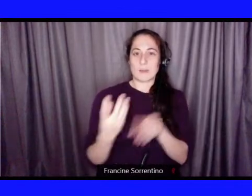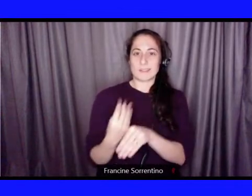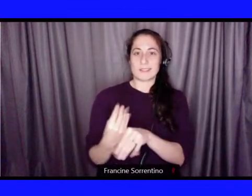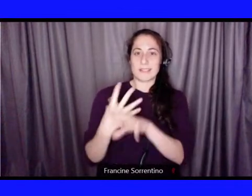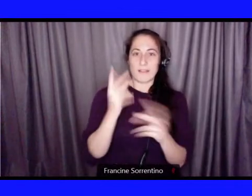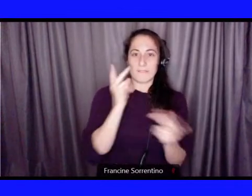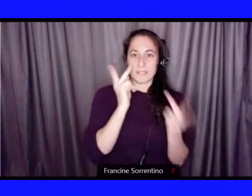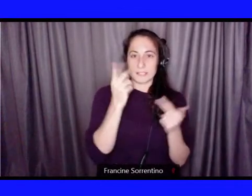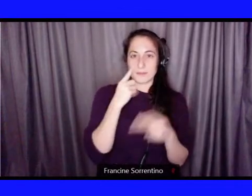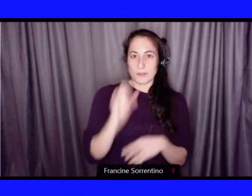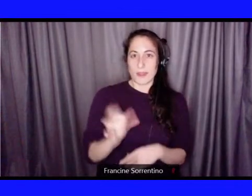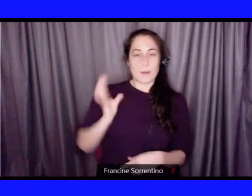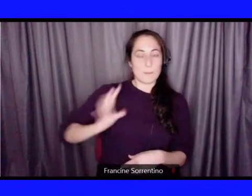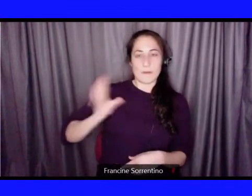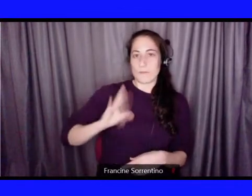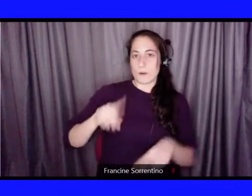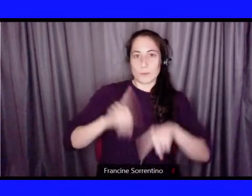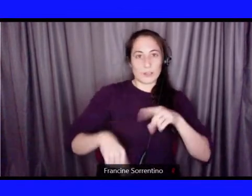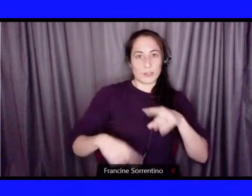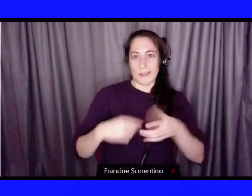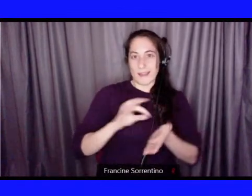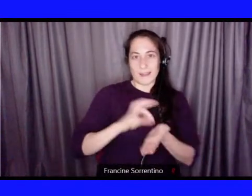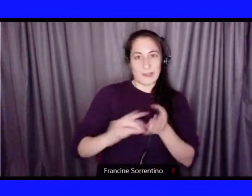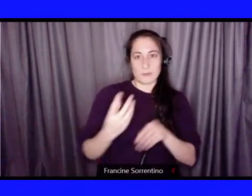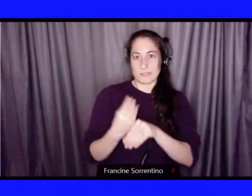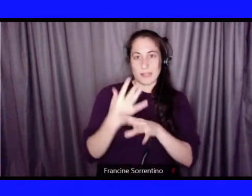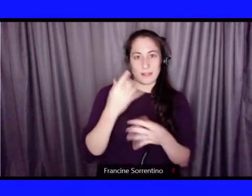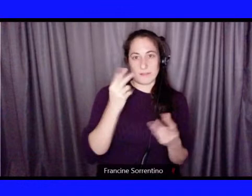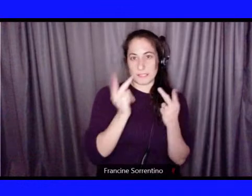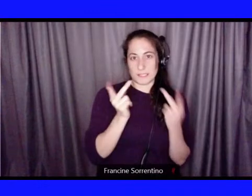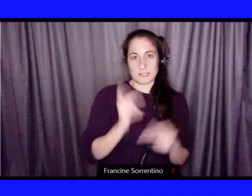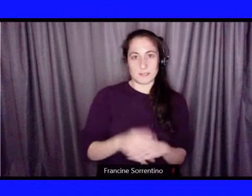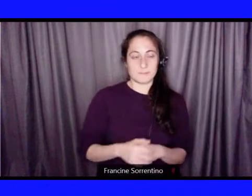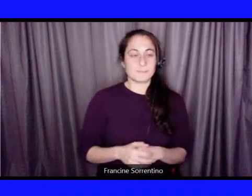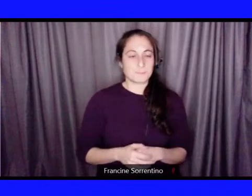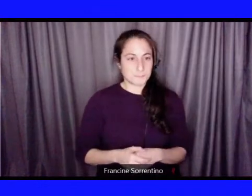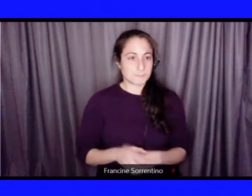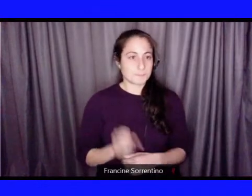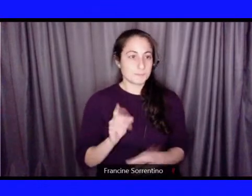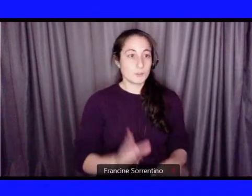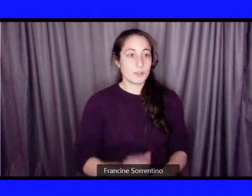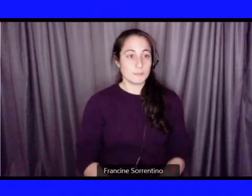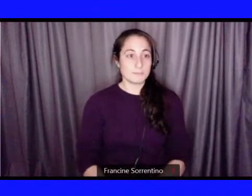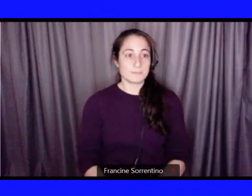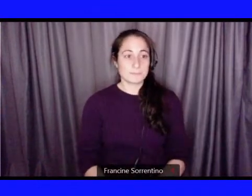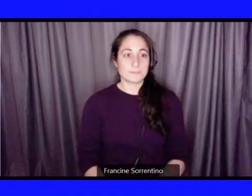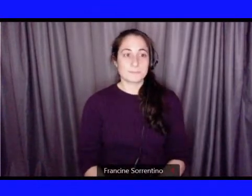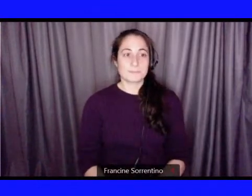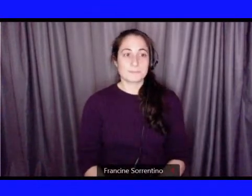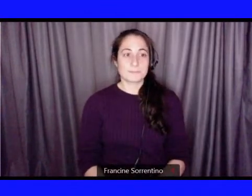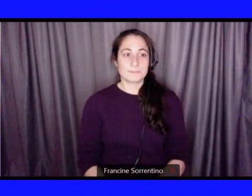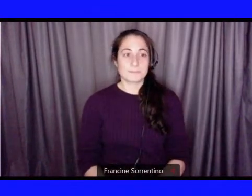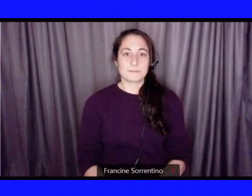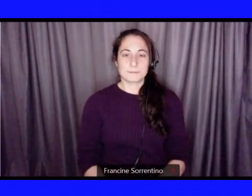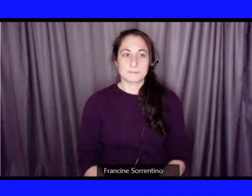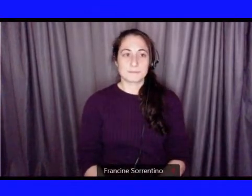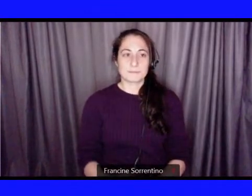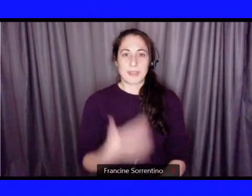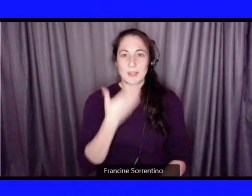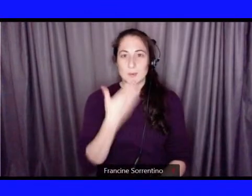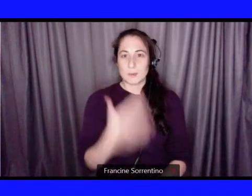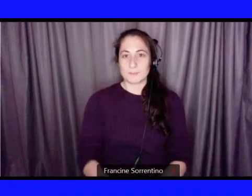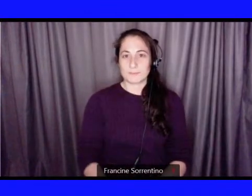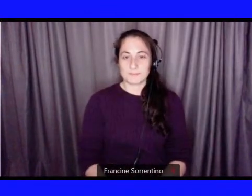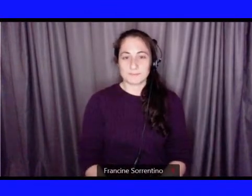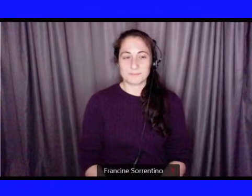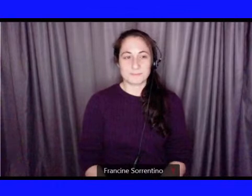Just a couple of questions and then a comment. On the type of biomed devices, the 20%